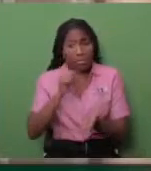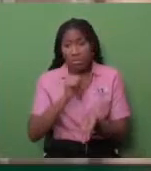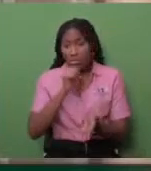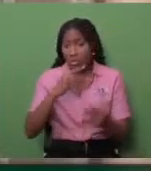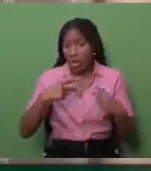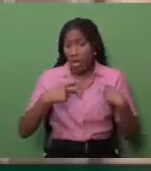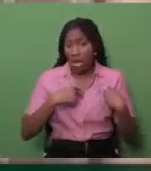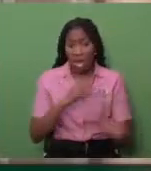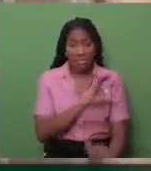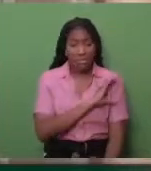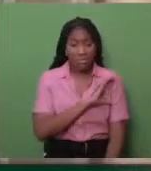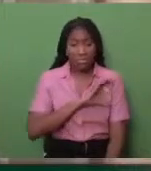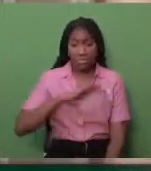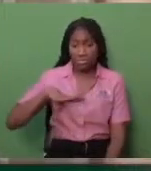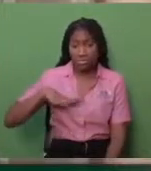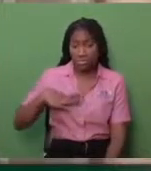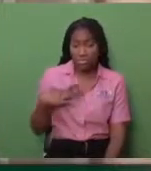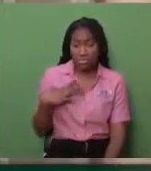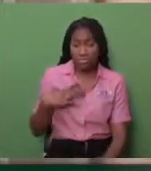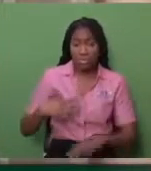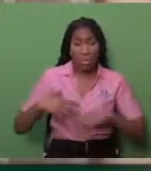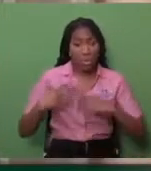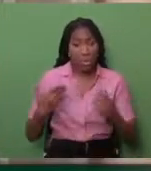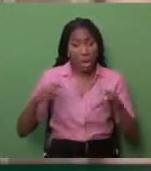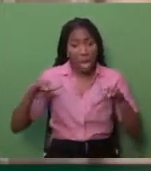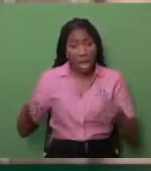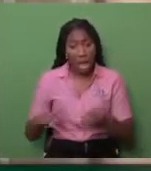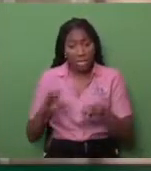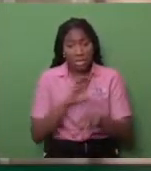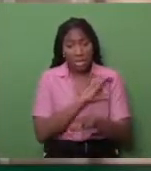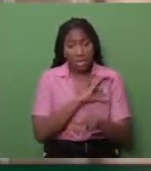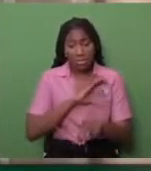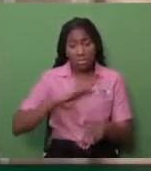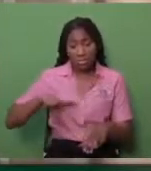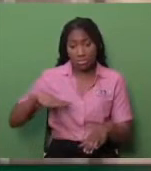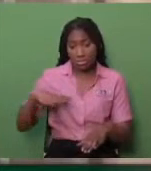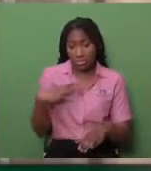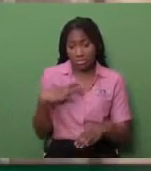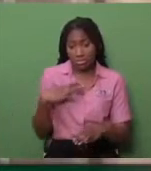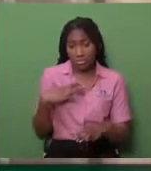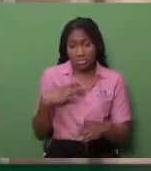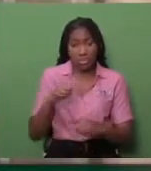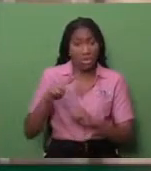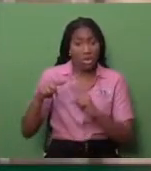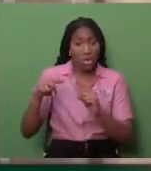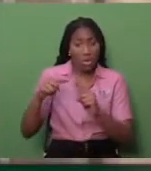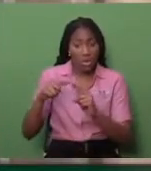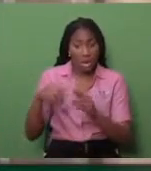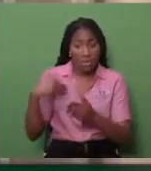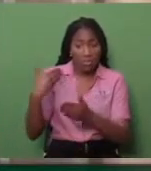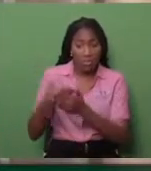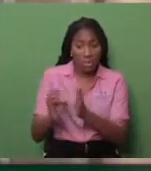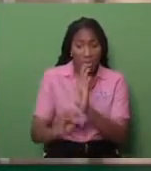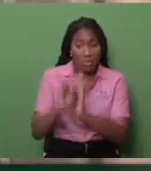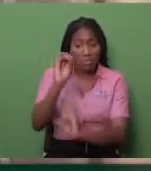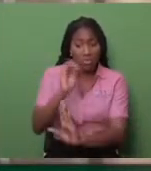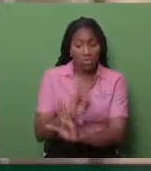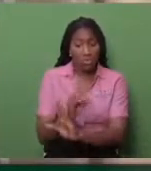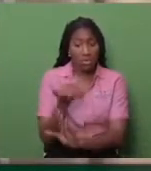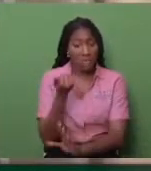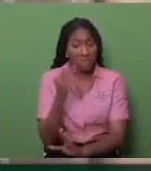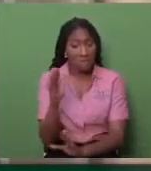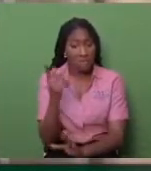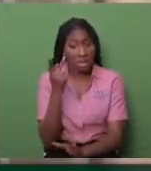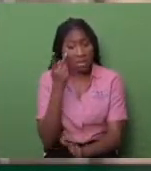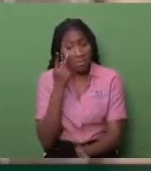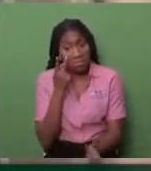acting Commissioner of Police come October 15. That is when the appointment of the present acting Mr. Jacob ends.